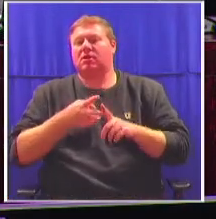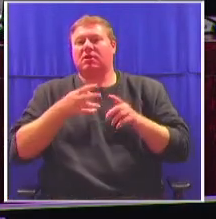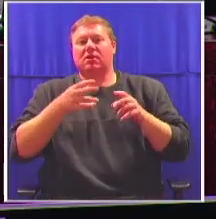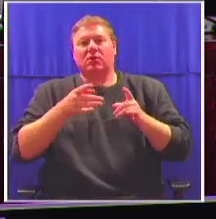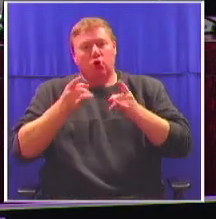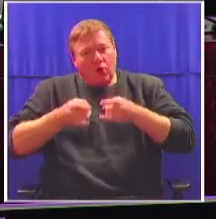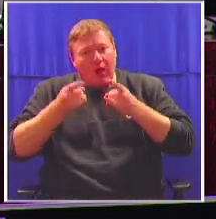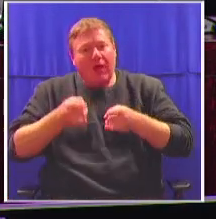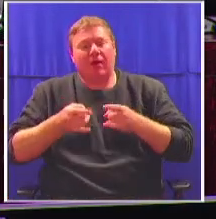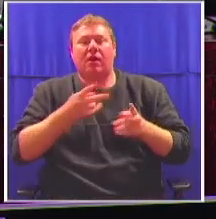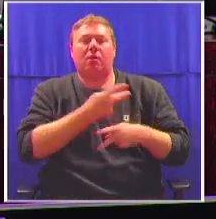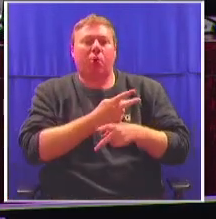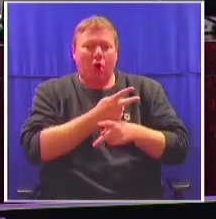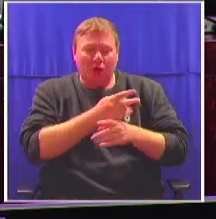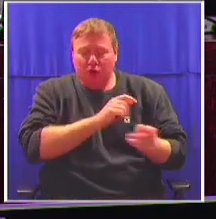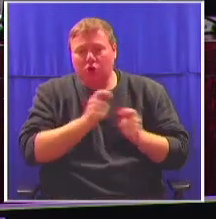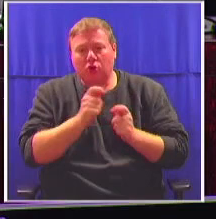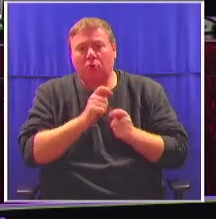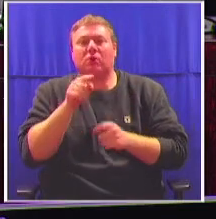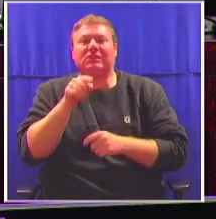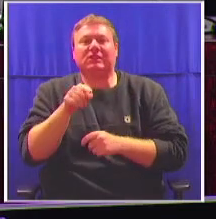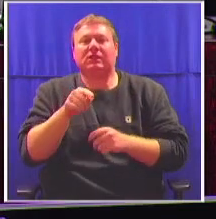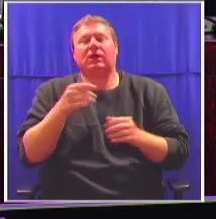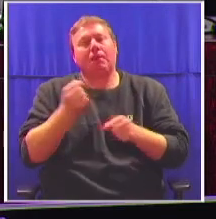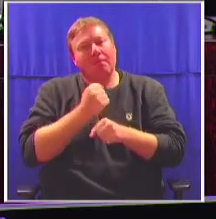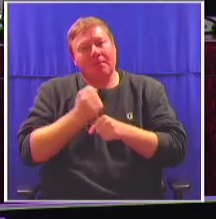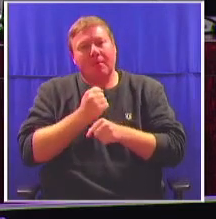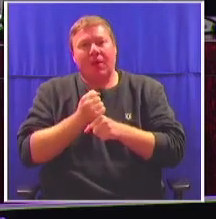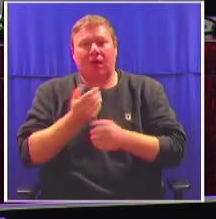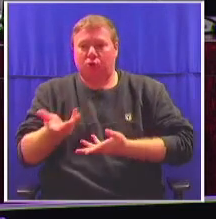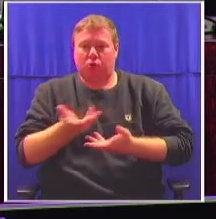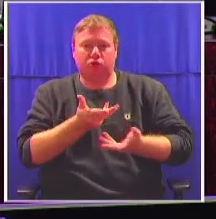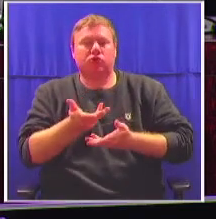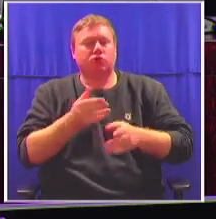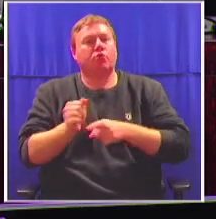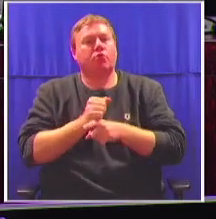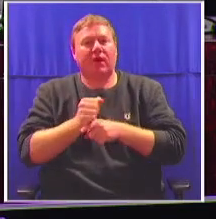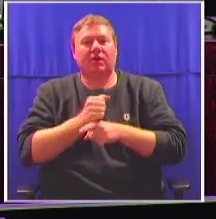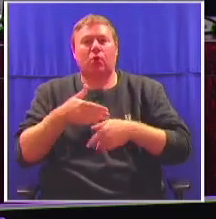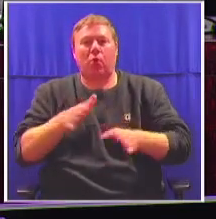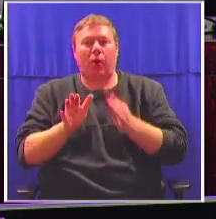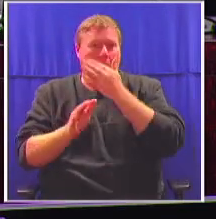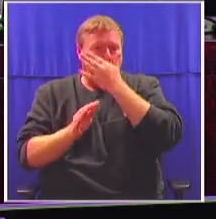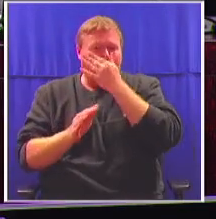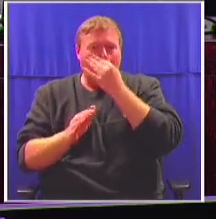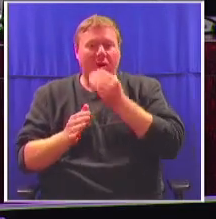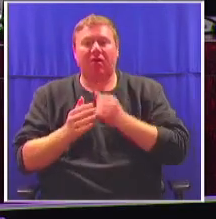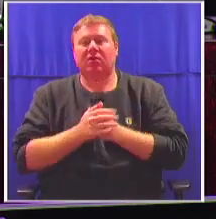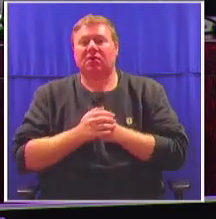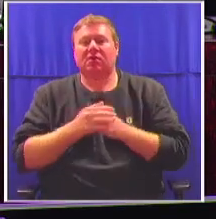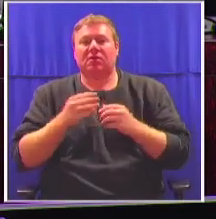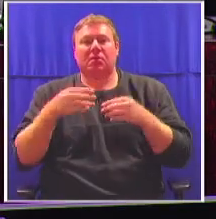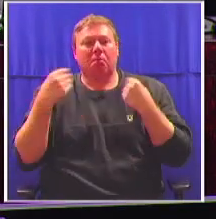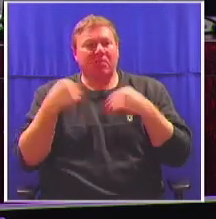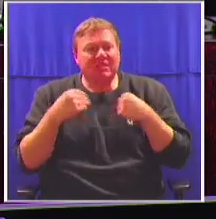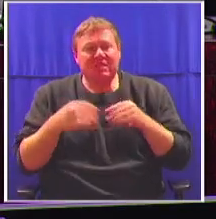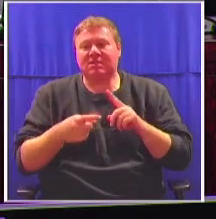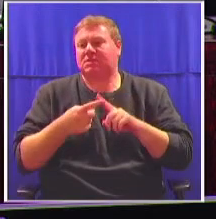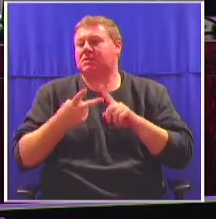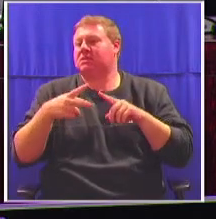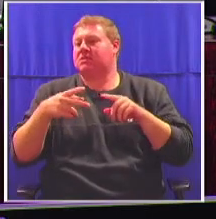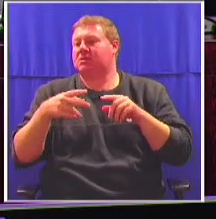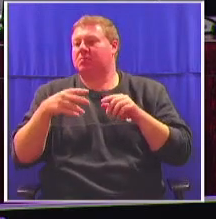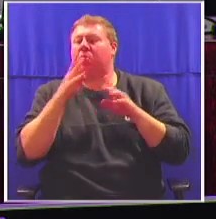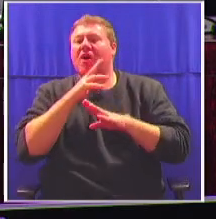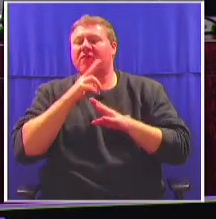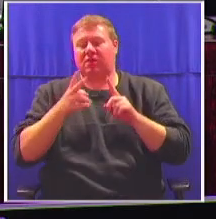are forging cooperation at a very practical level with business, with unions, in